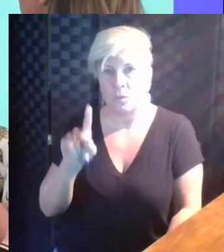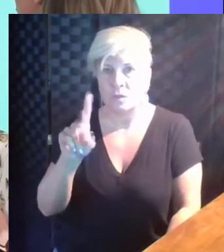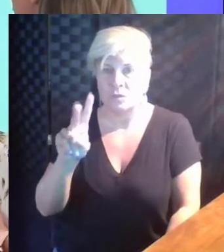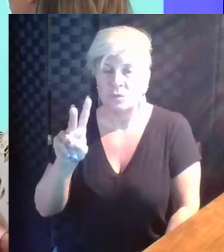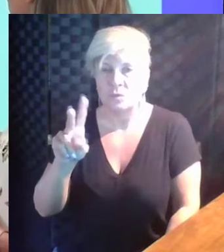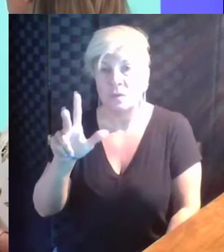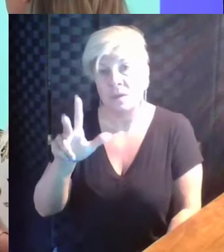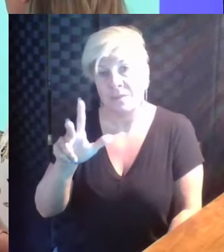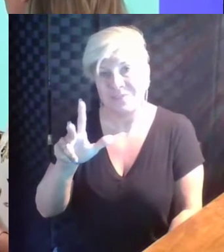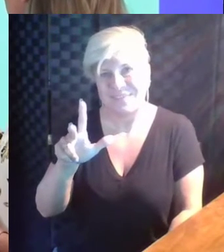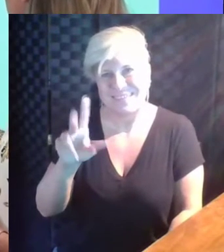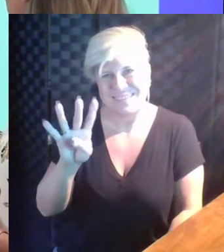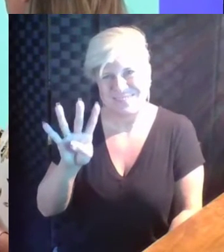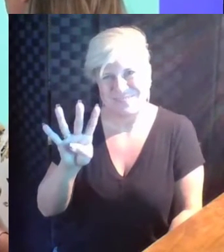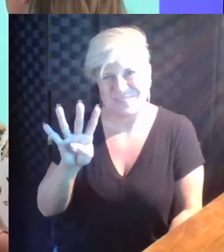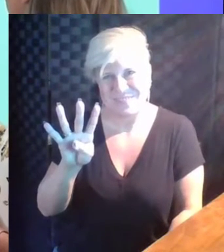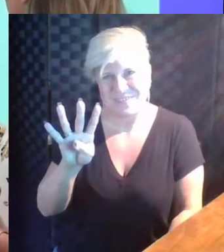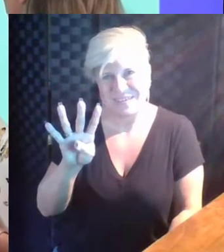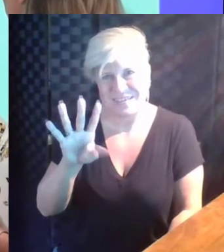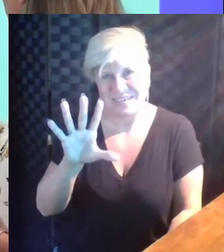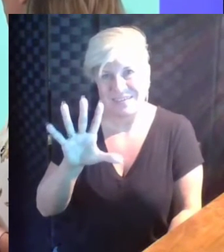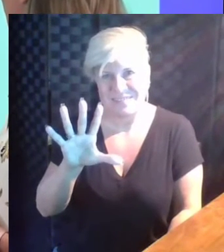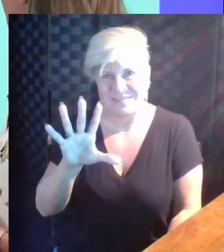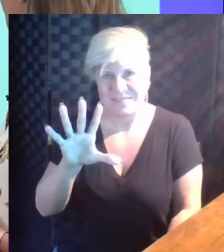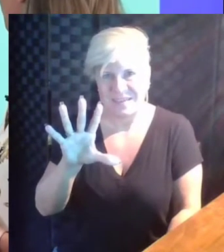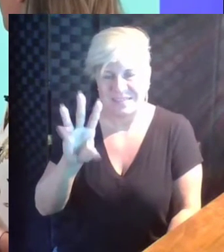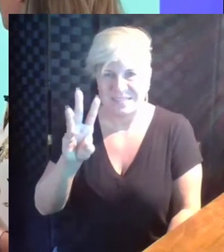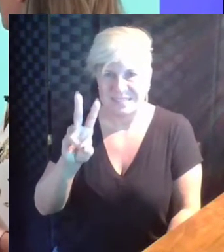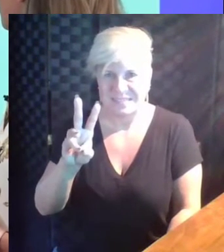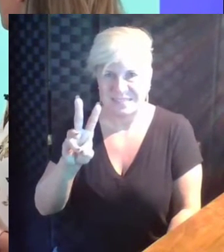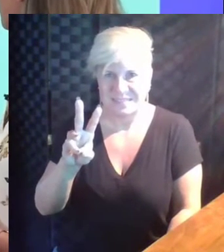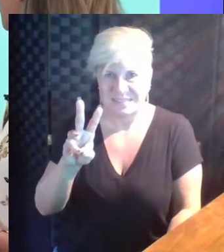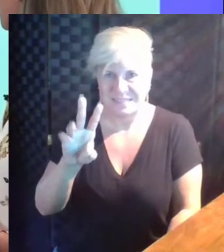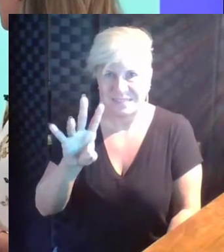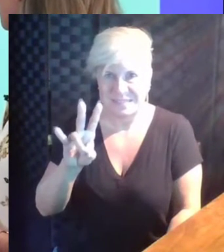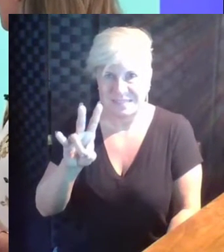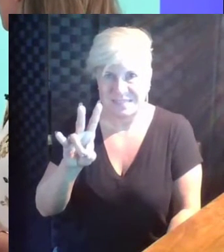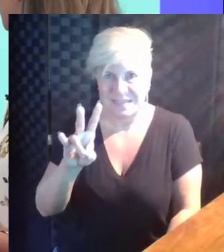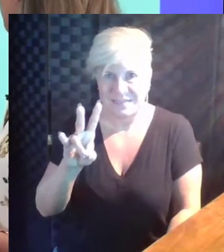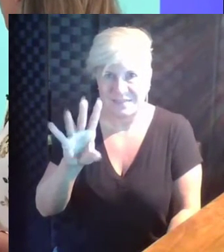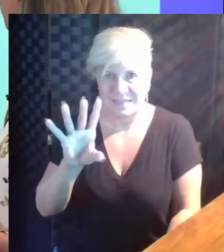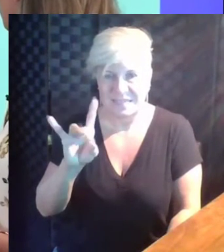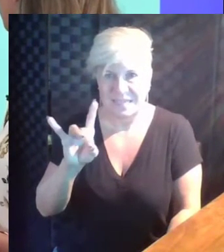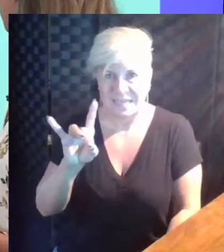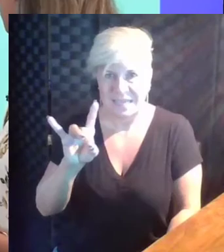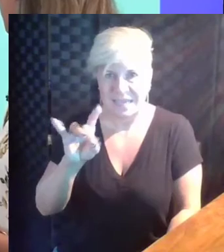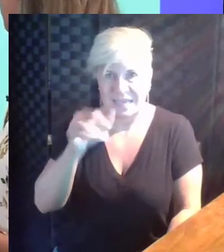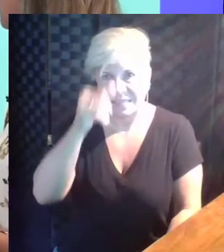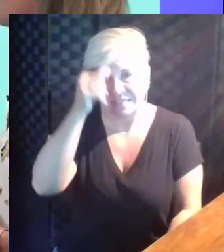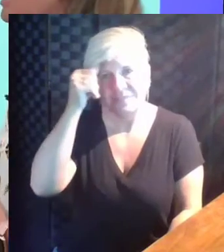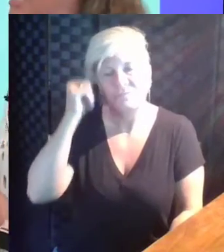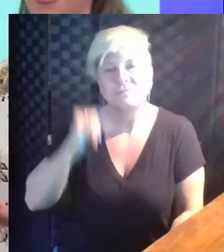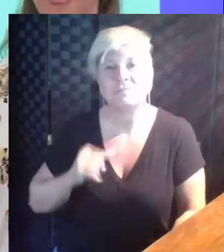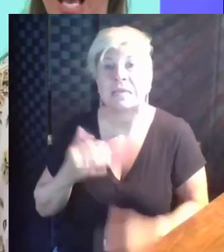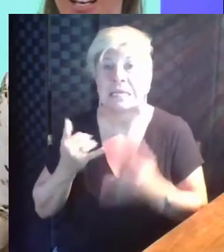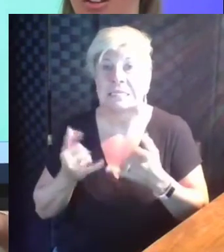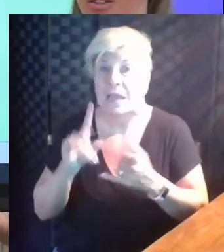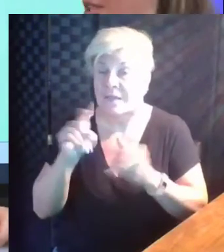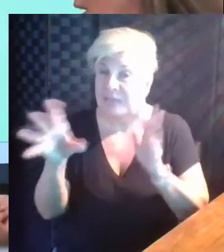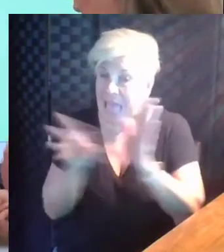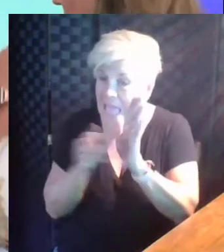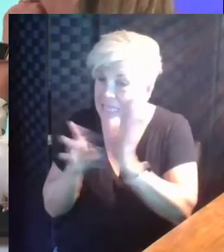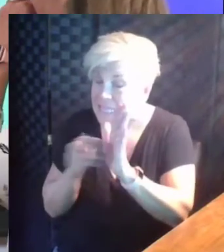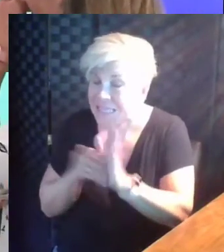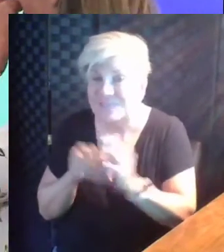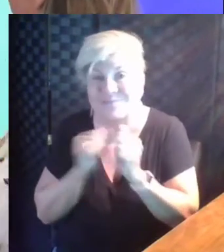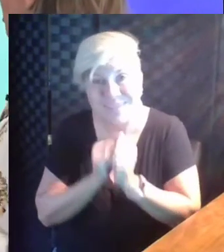1, 2, 3, 4, 5, 6, 7, 8. Now I just have to add all